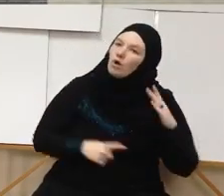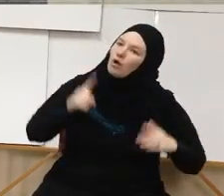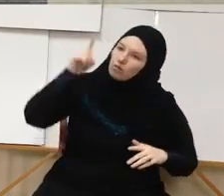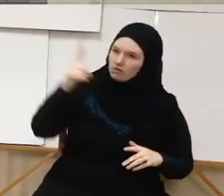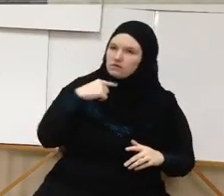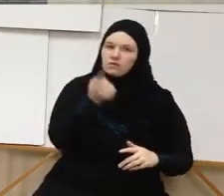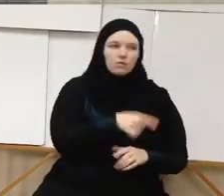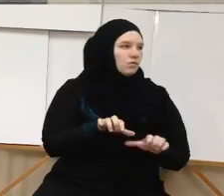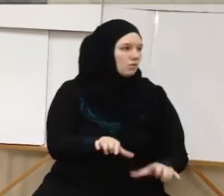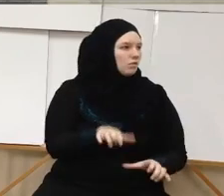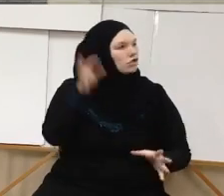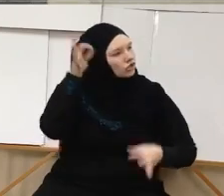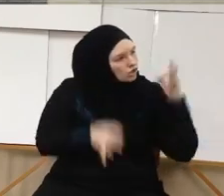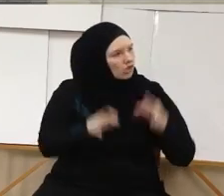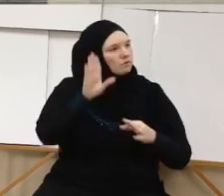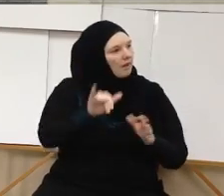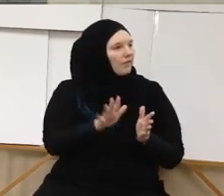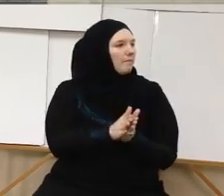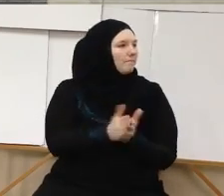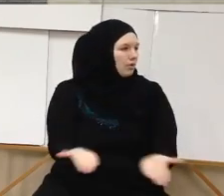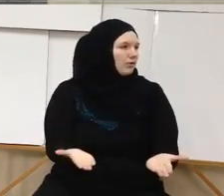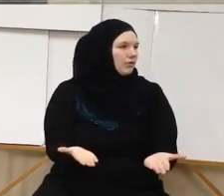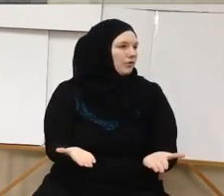do. Judge by the book.